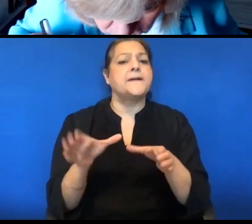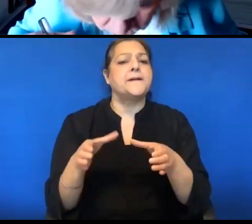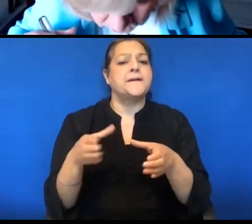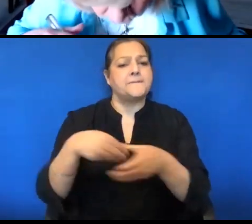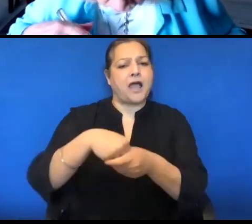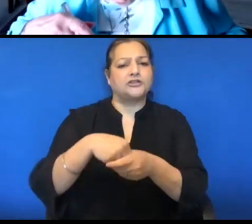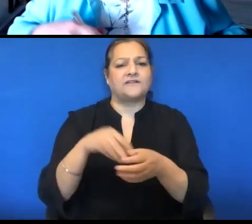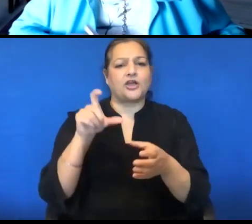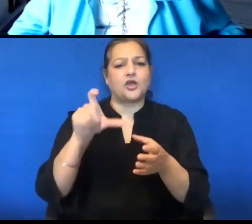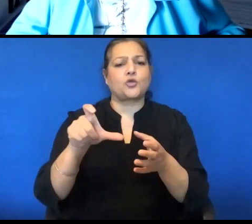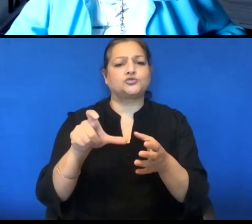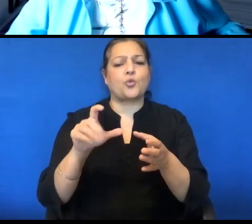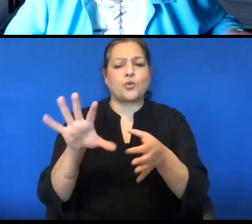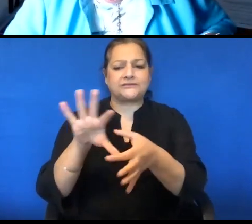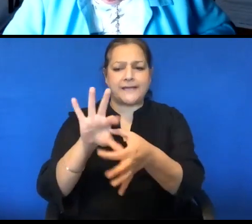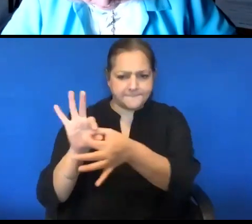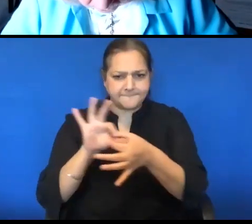Colleges.